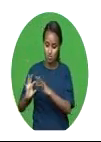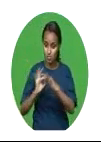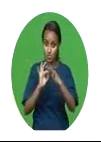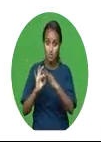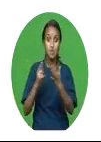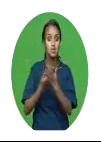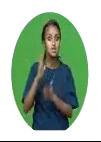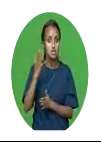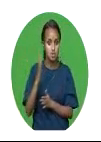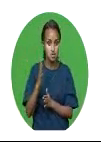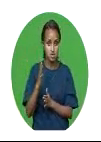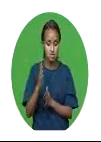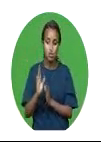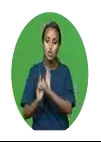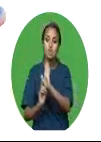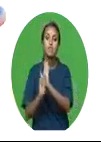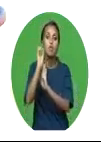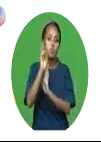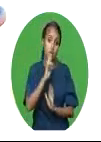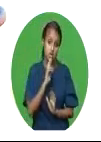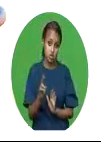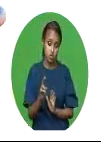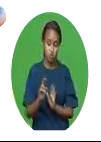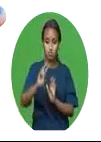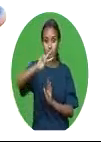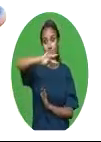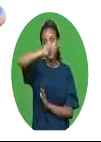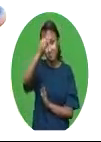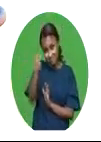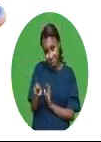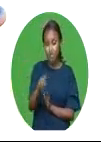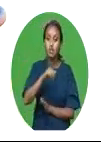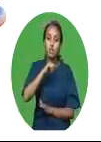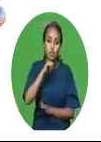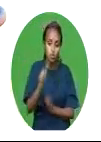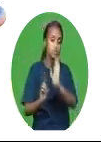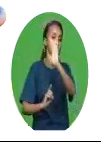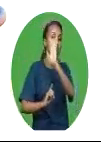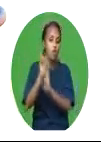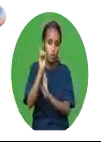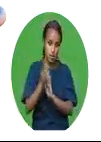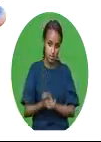types are developable. Double curved surfaces are not developable.